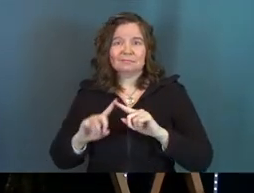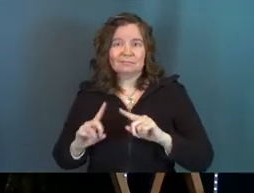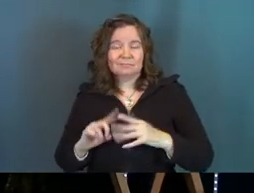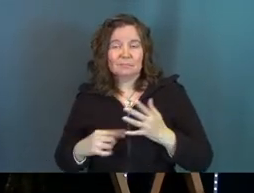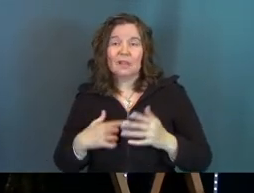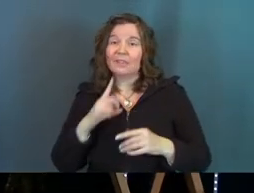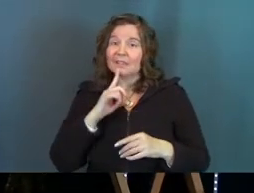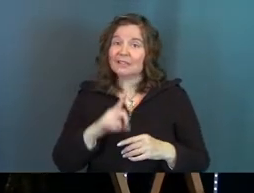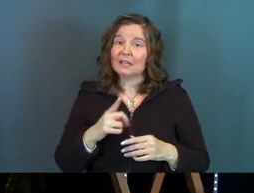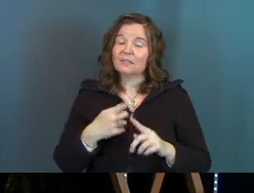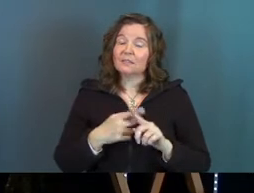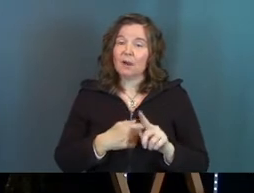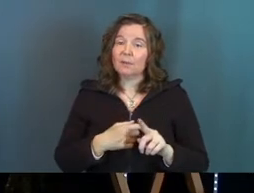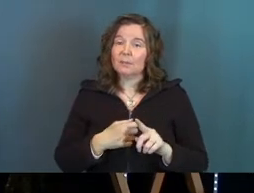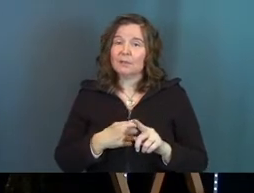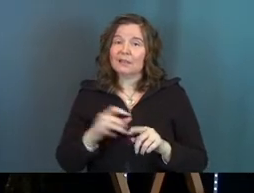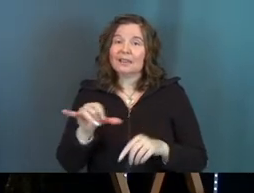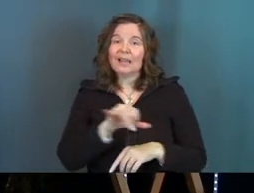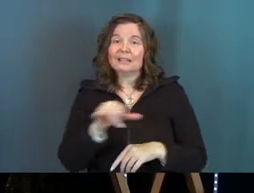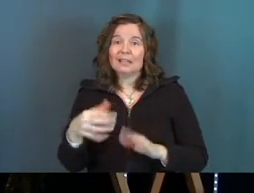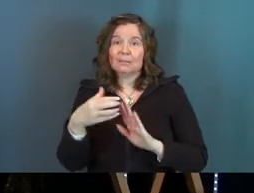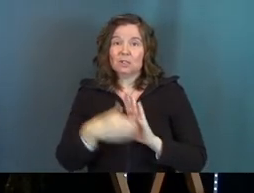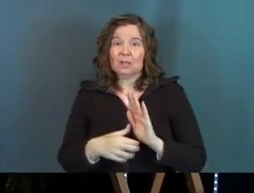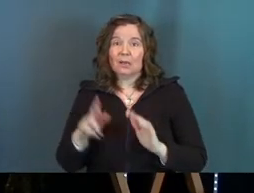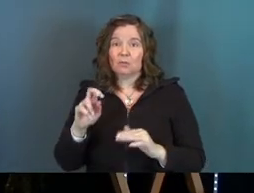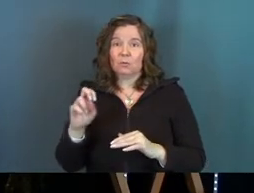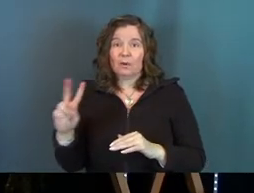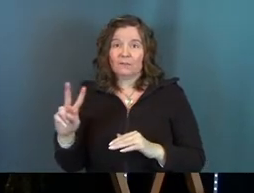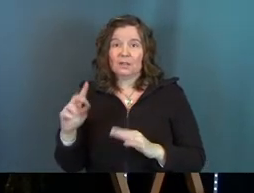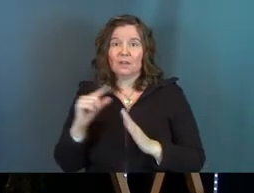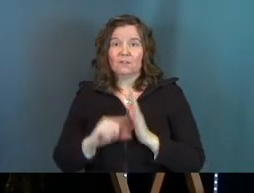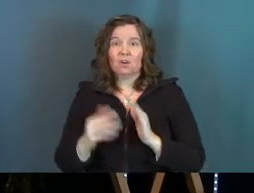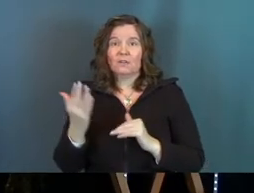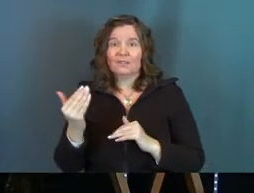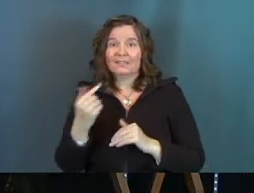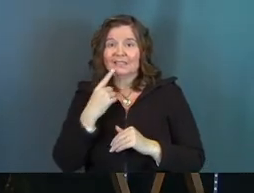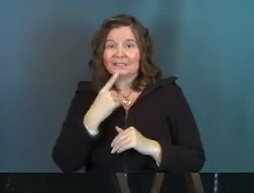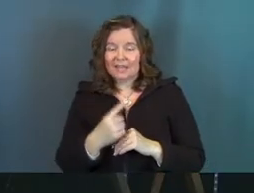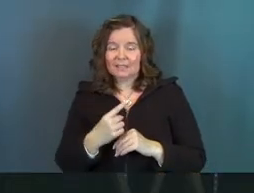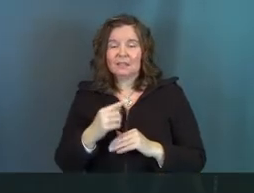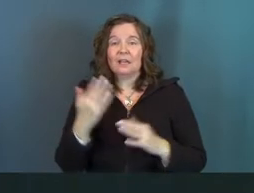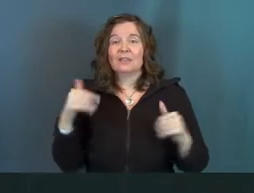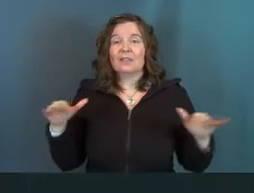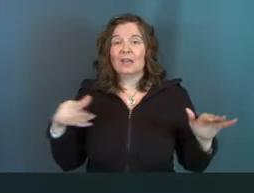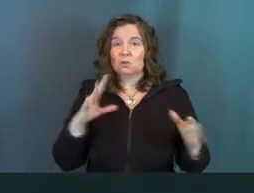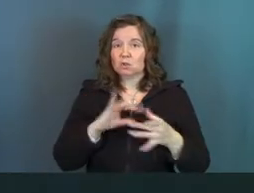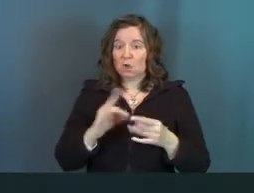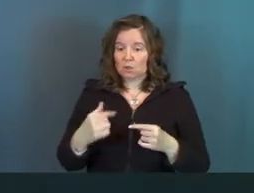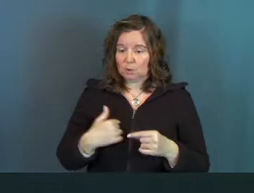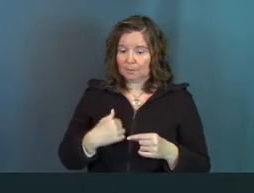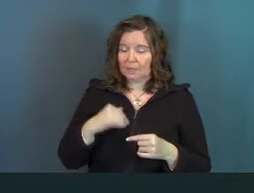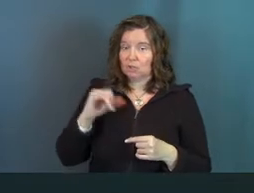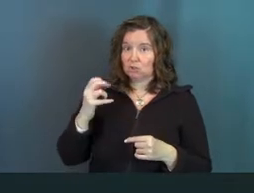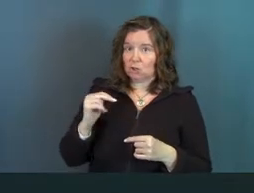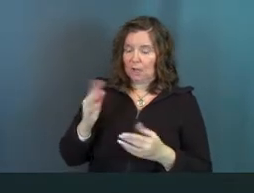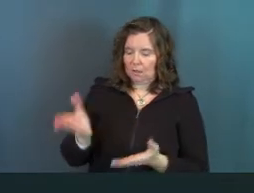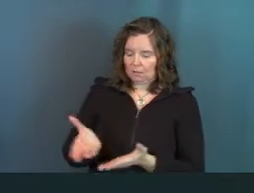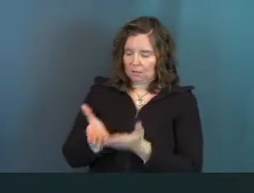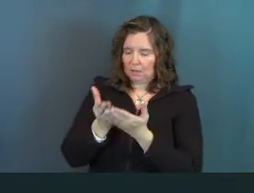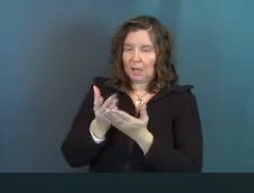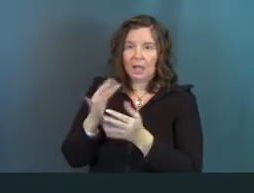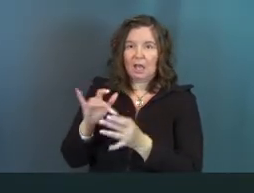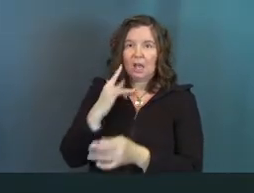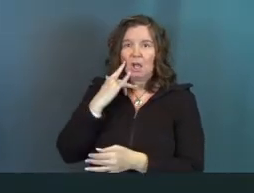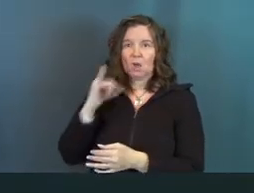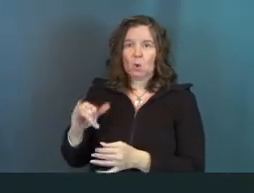about? So this actually comes from that same chapter in Revelation. Verse 15 says, the angel who talked to me, again, John, held in his hand a